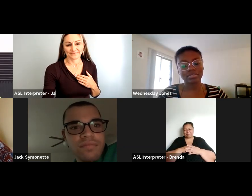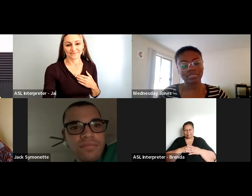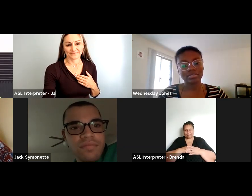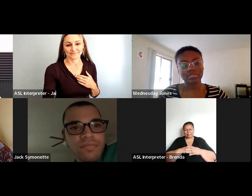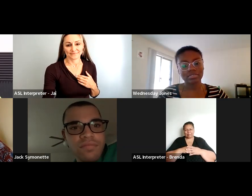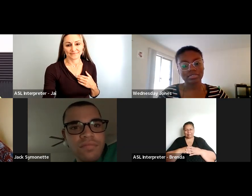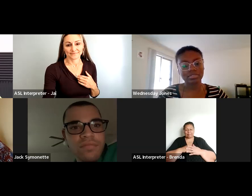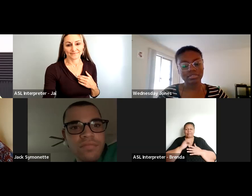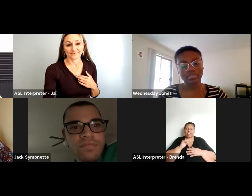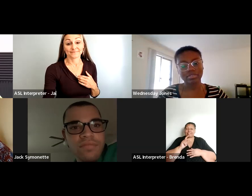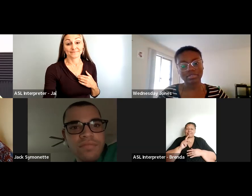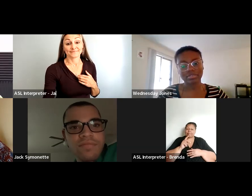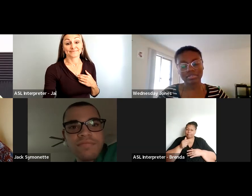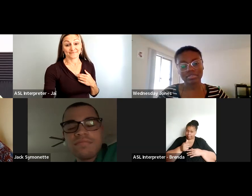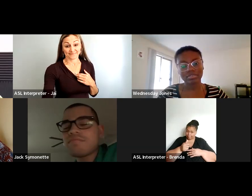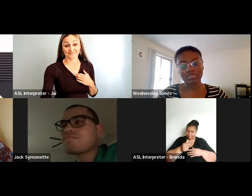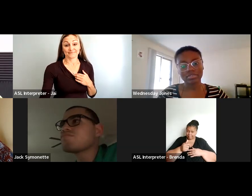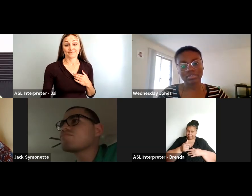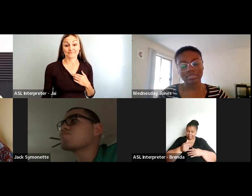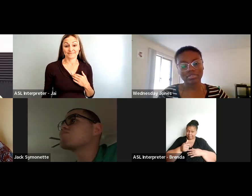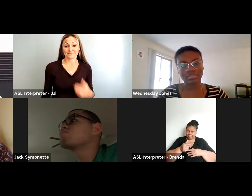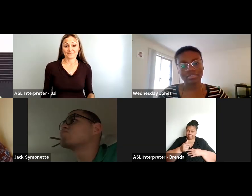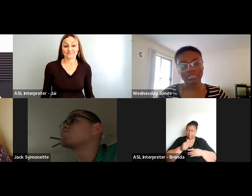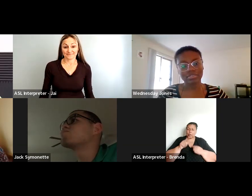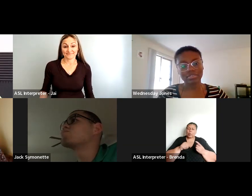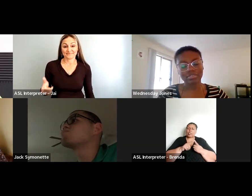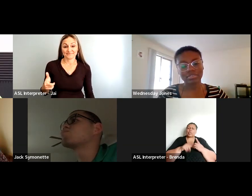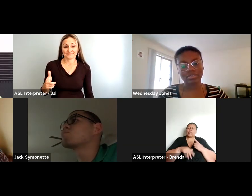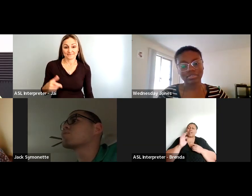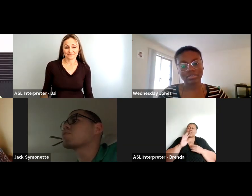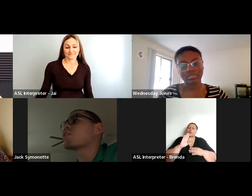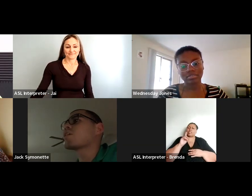Jack, how about you? When did you find your disability pride?